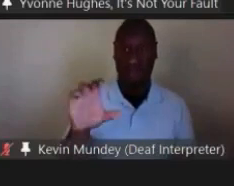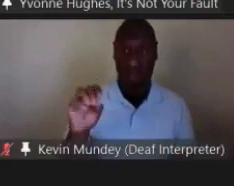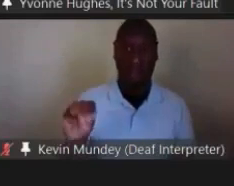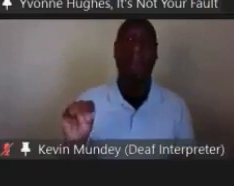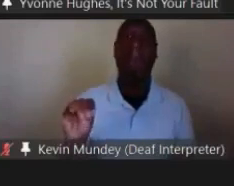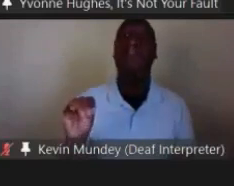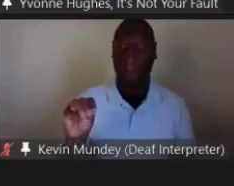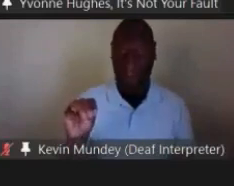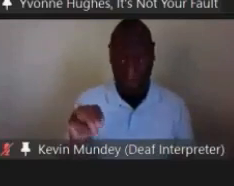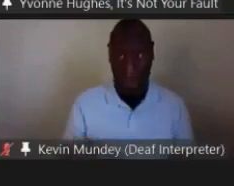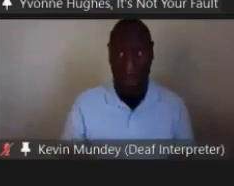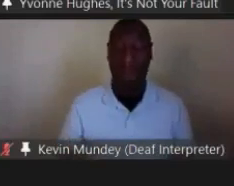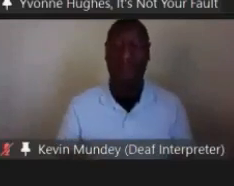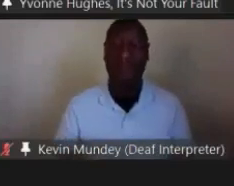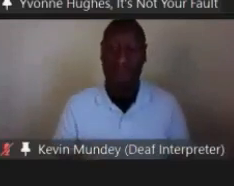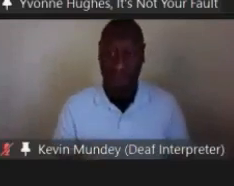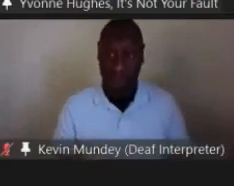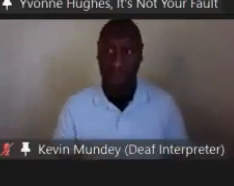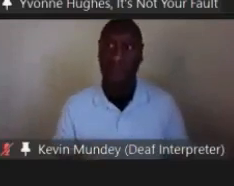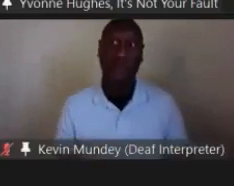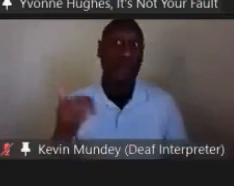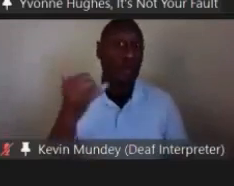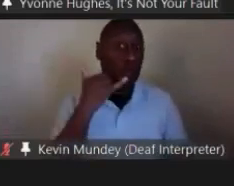gmail.com. The phone number is